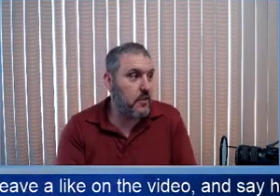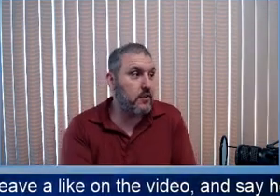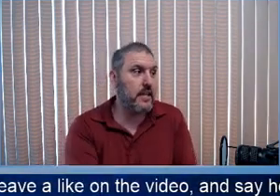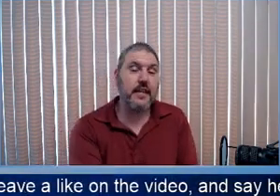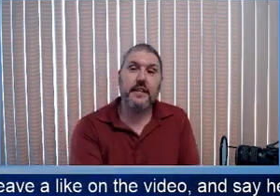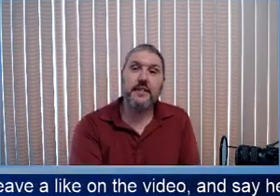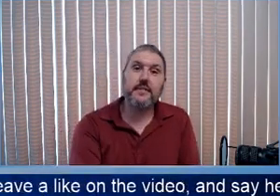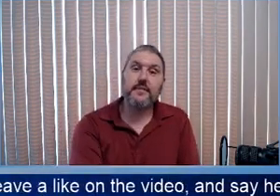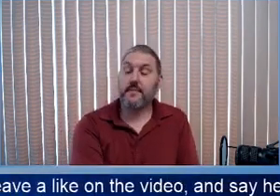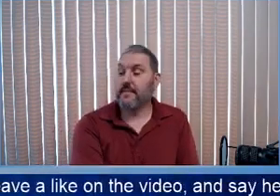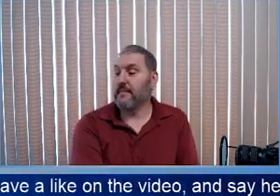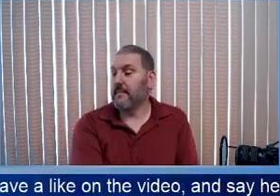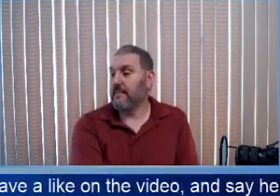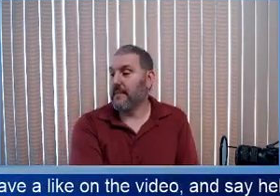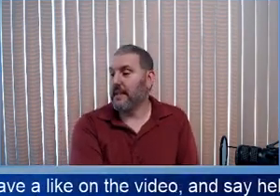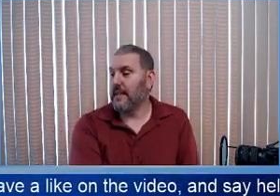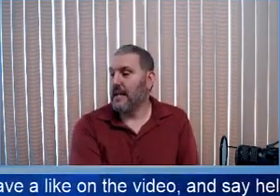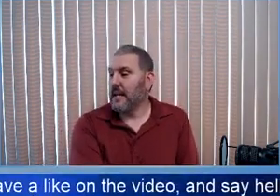Absolutely.